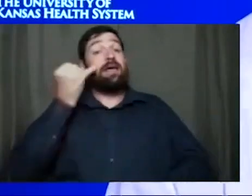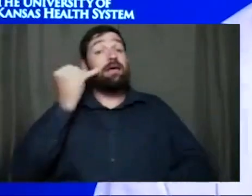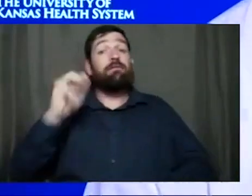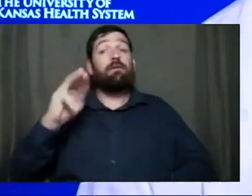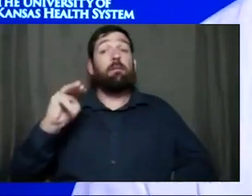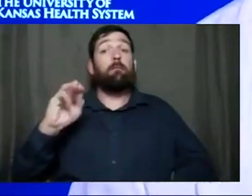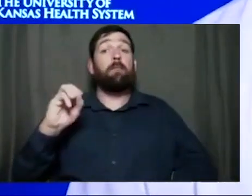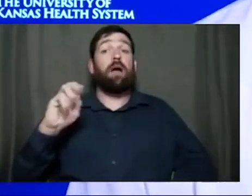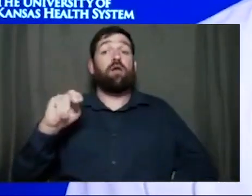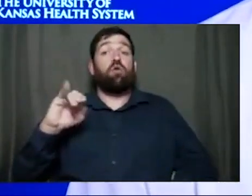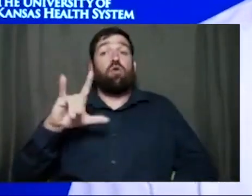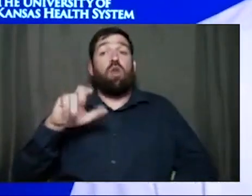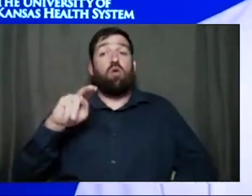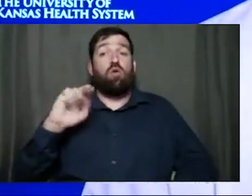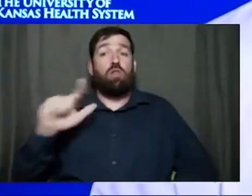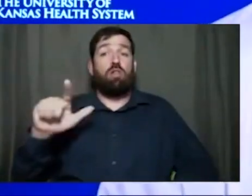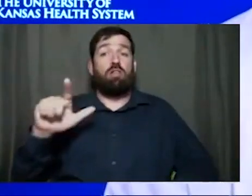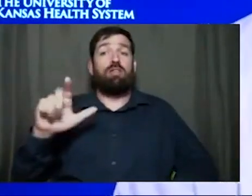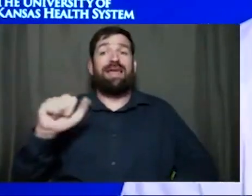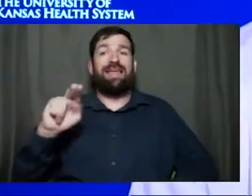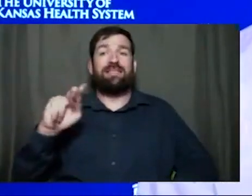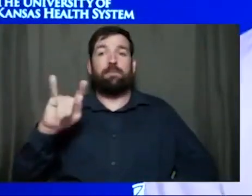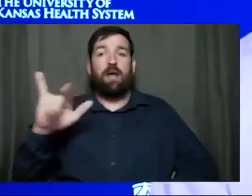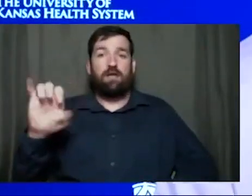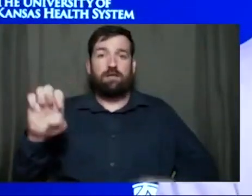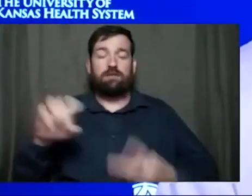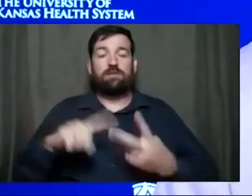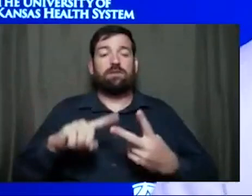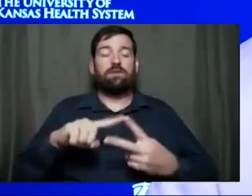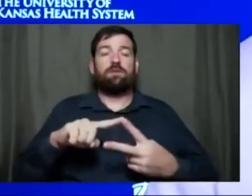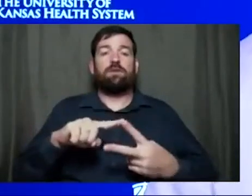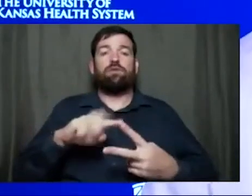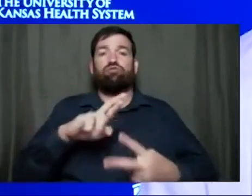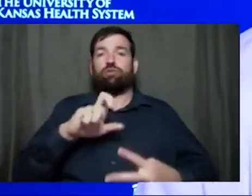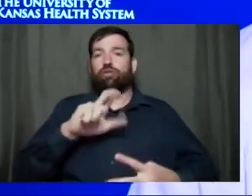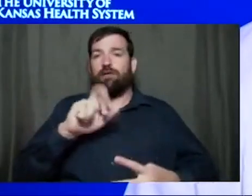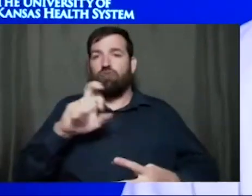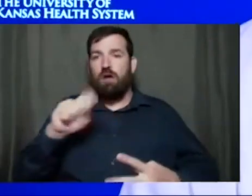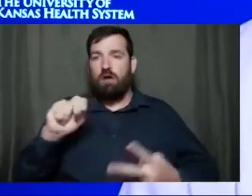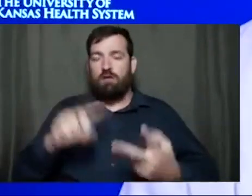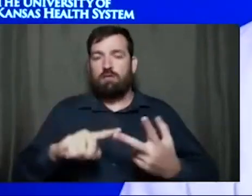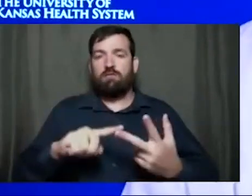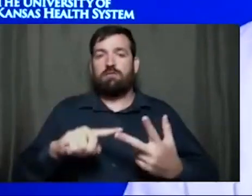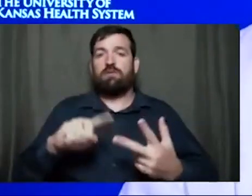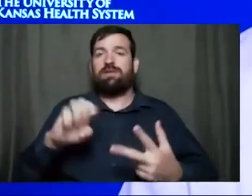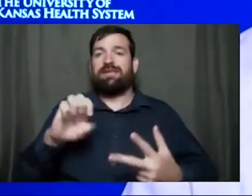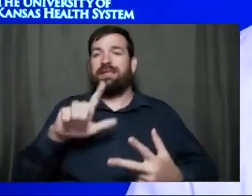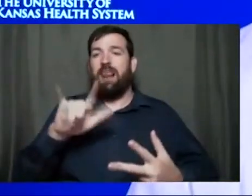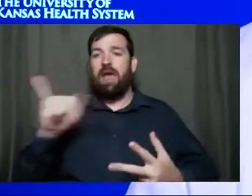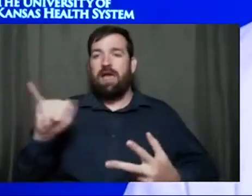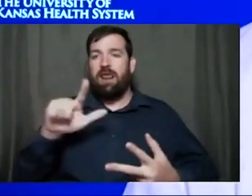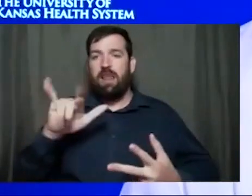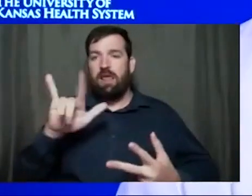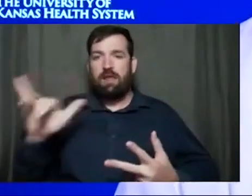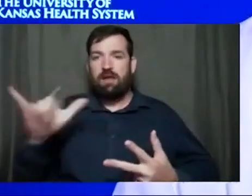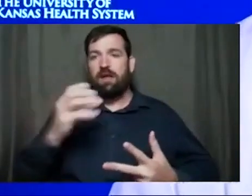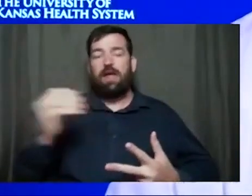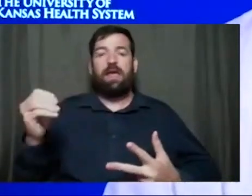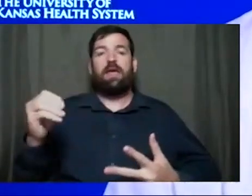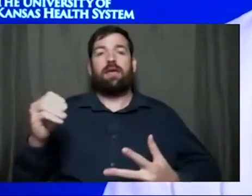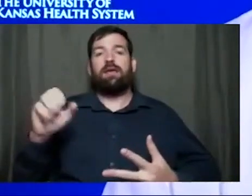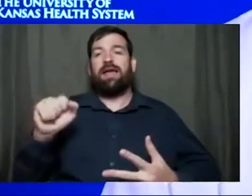cocktails, again, it's Regeneron, Eli Lilly, and I think AstraZeneca just got an emergency use authorization for one of their formulations as